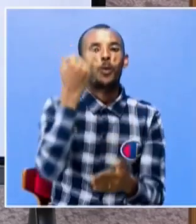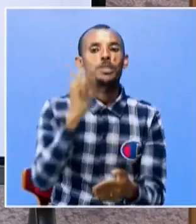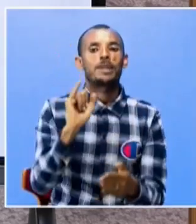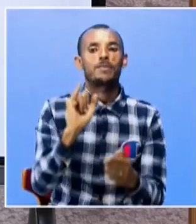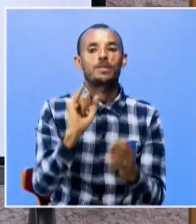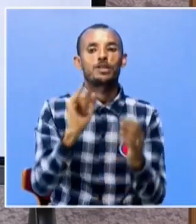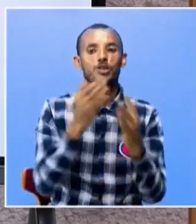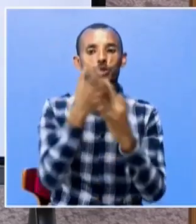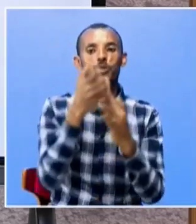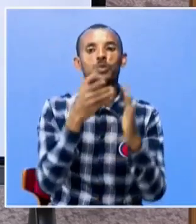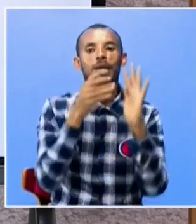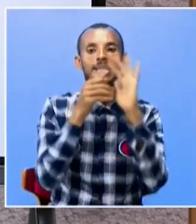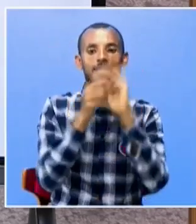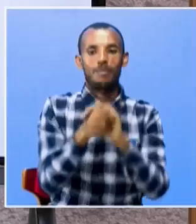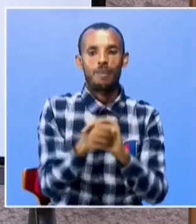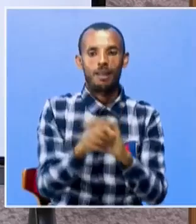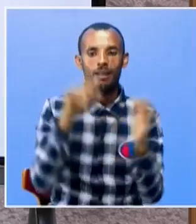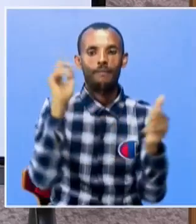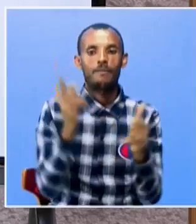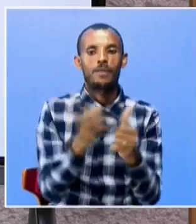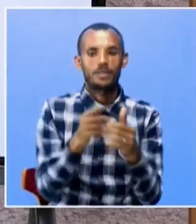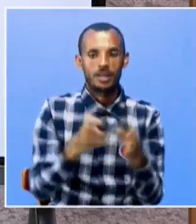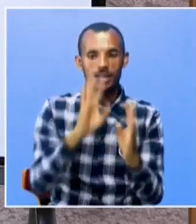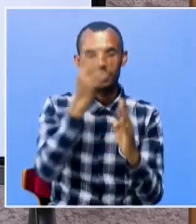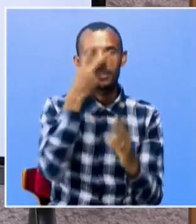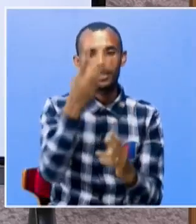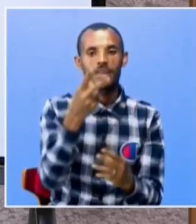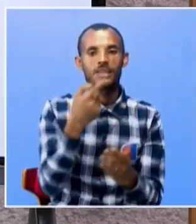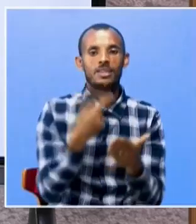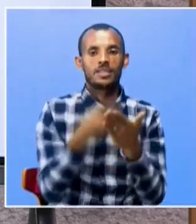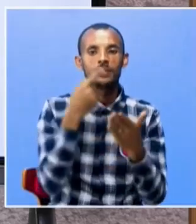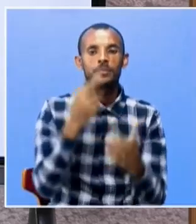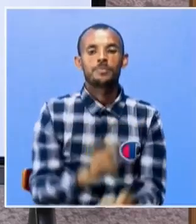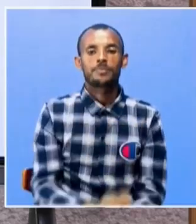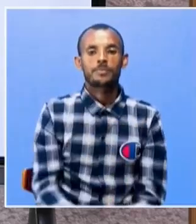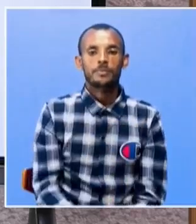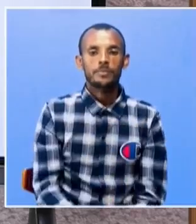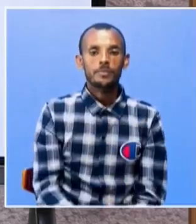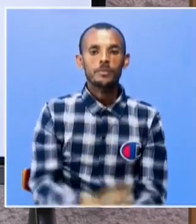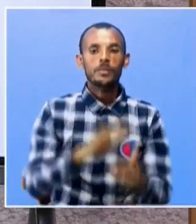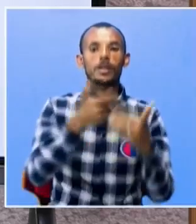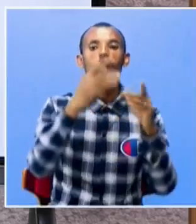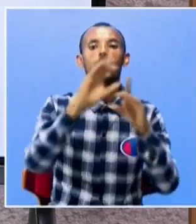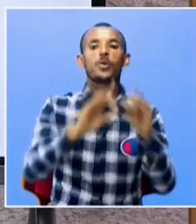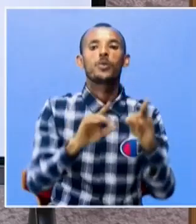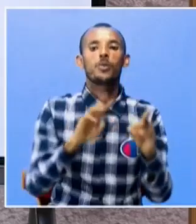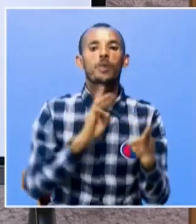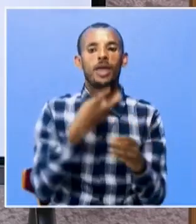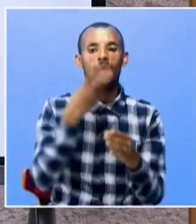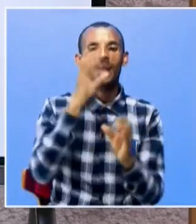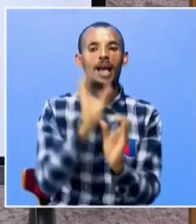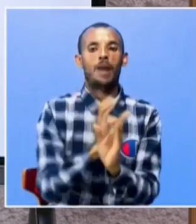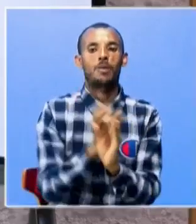example. First, let's see this one. How do you calculate this?